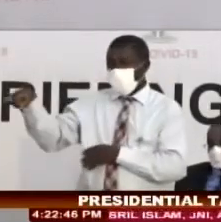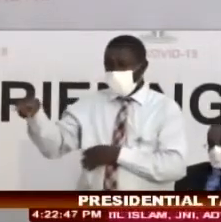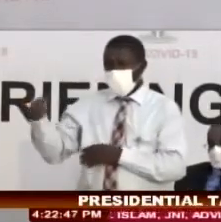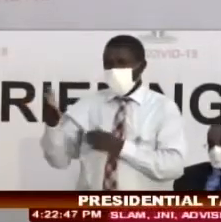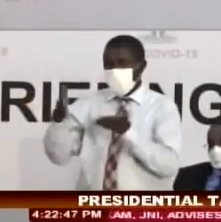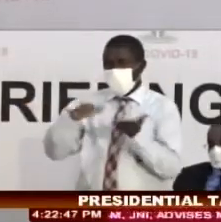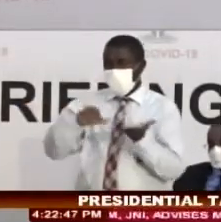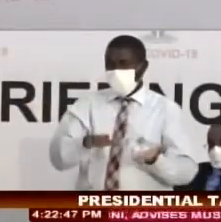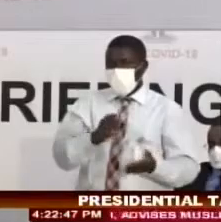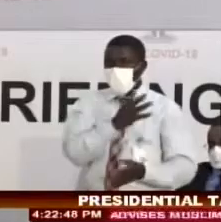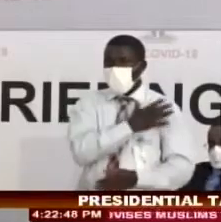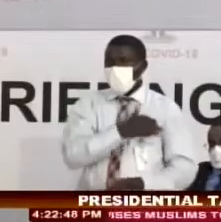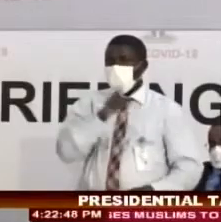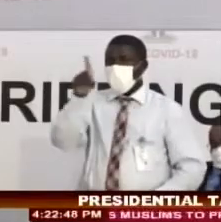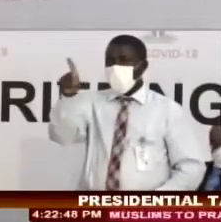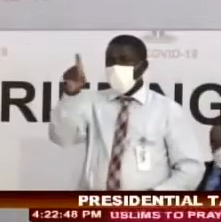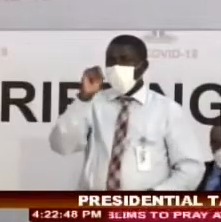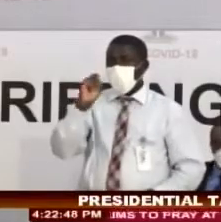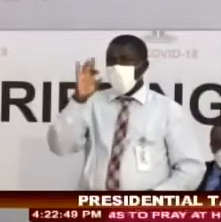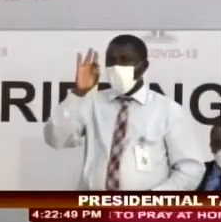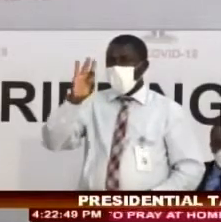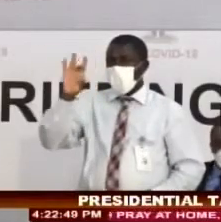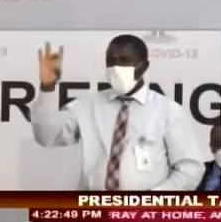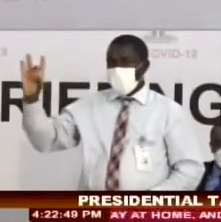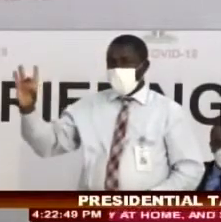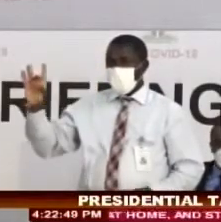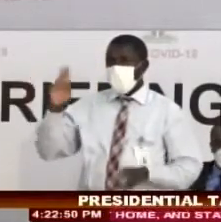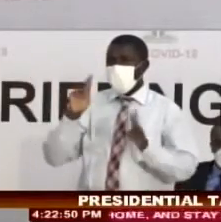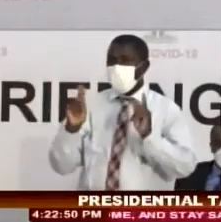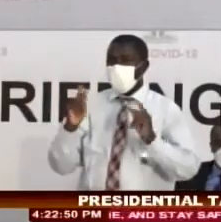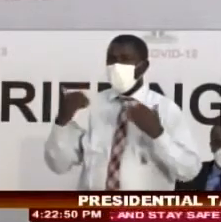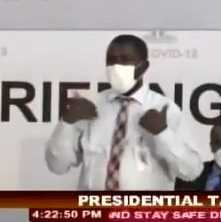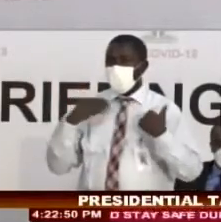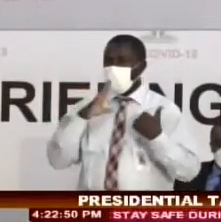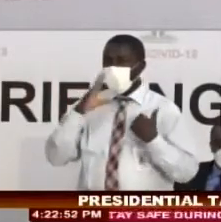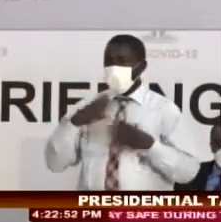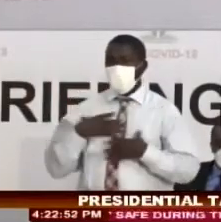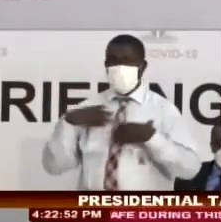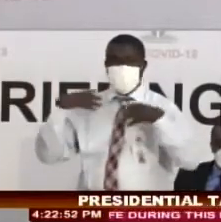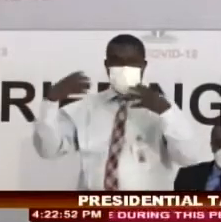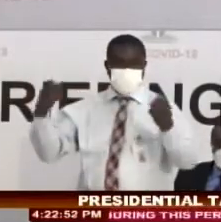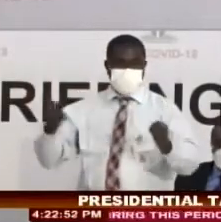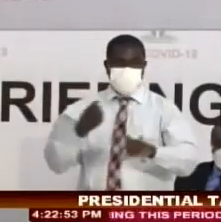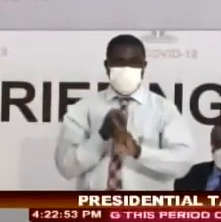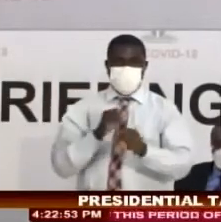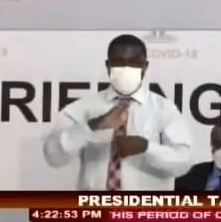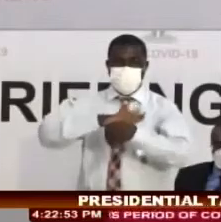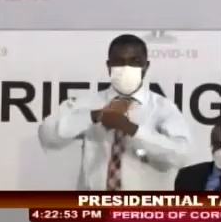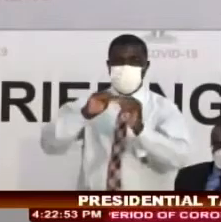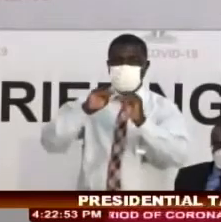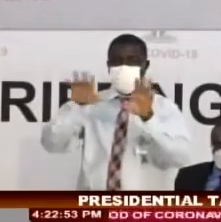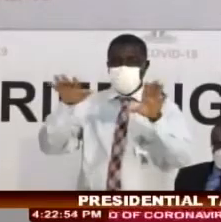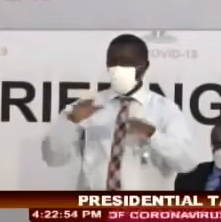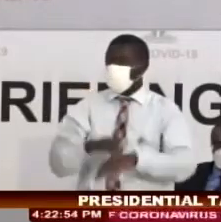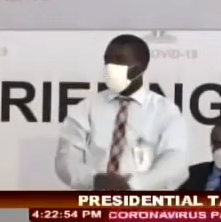and 188 people have recovered from COVID-19 and have been discharged from